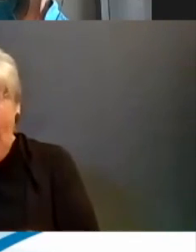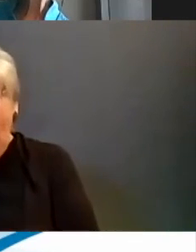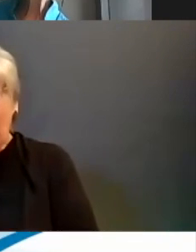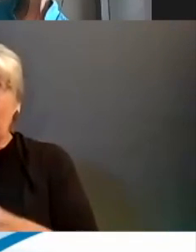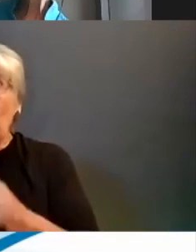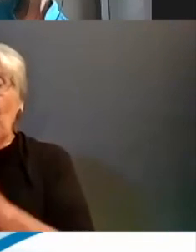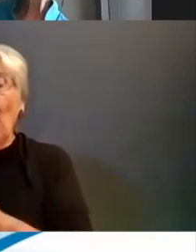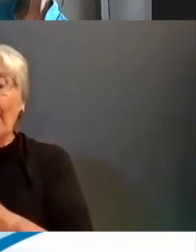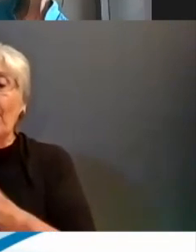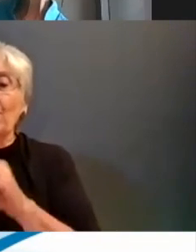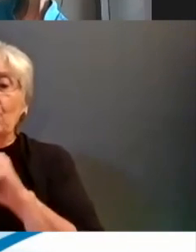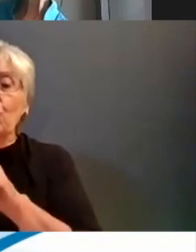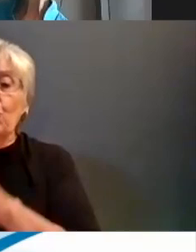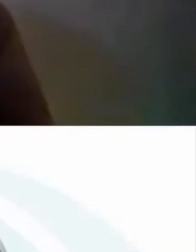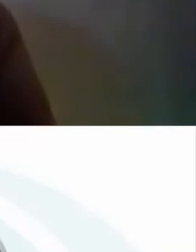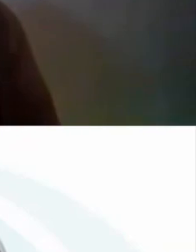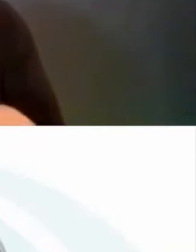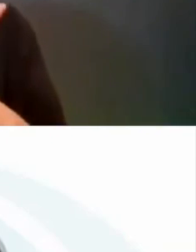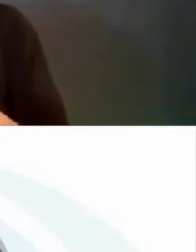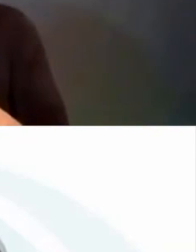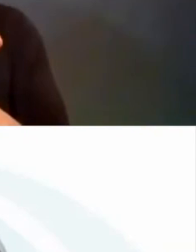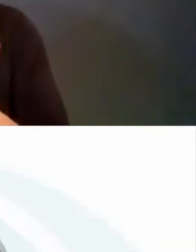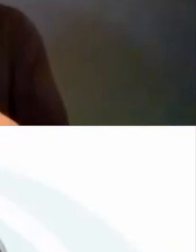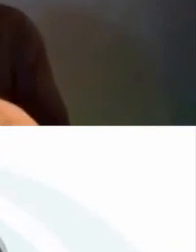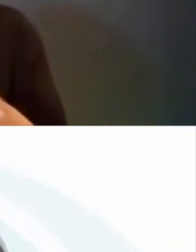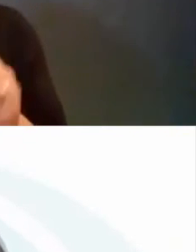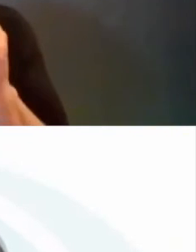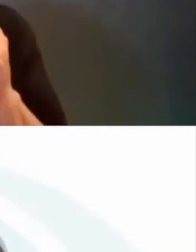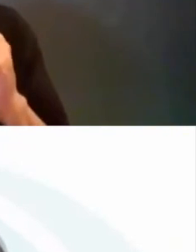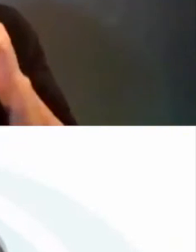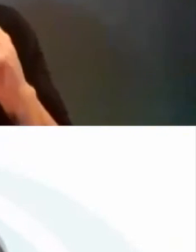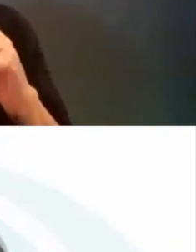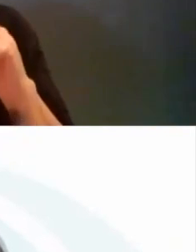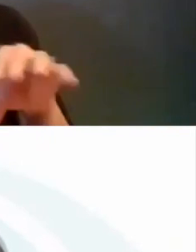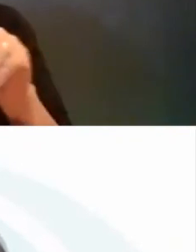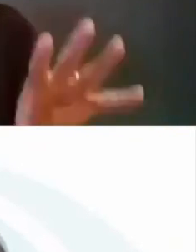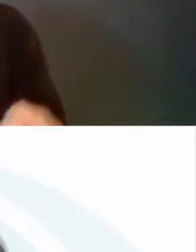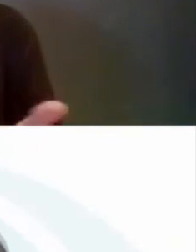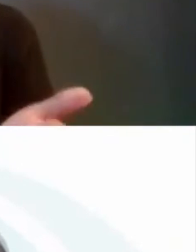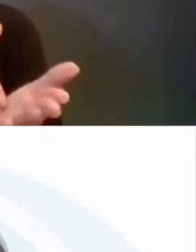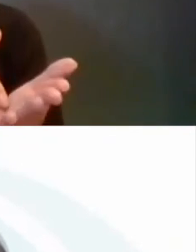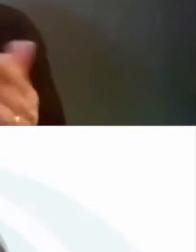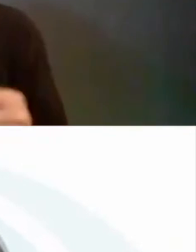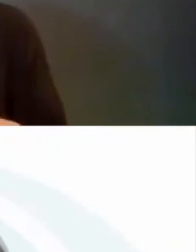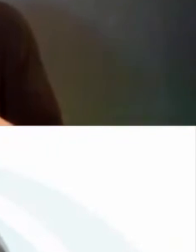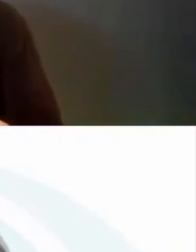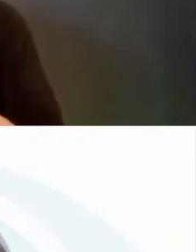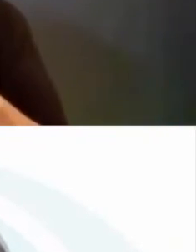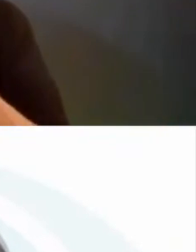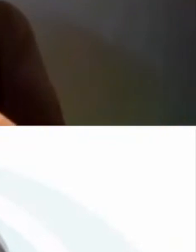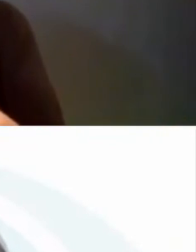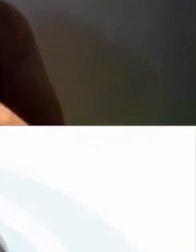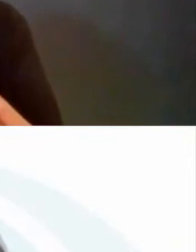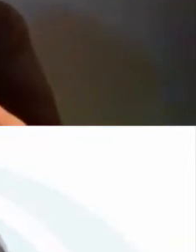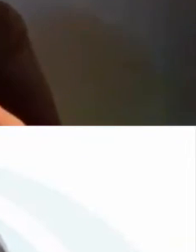local assistance center. And so we'll be going forward on that. And then at 1 p.m. tomorrow, we'll wrap things up